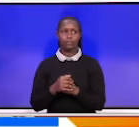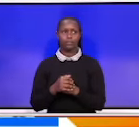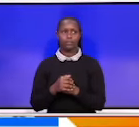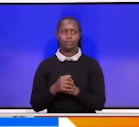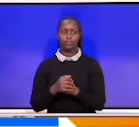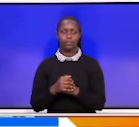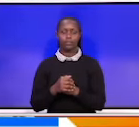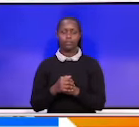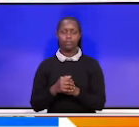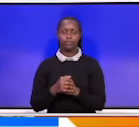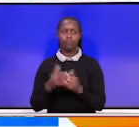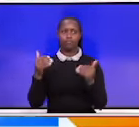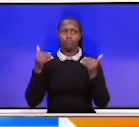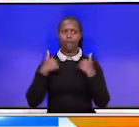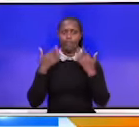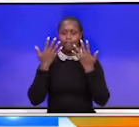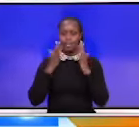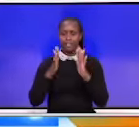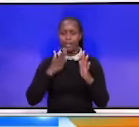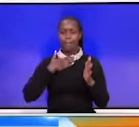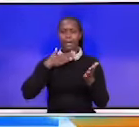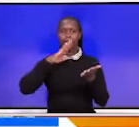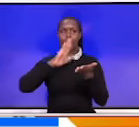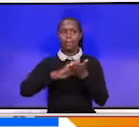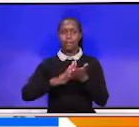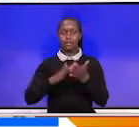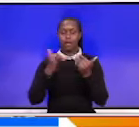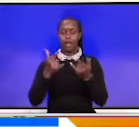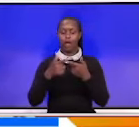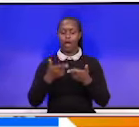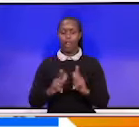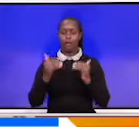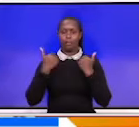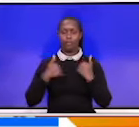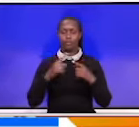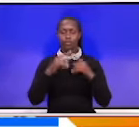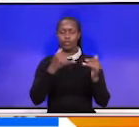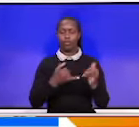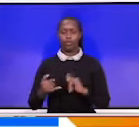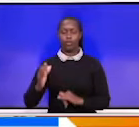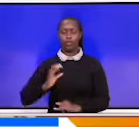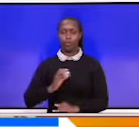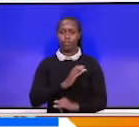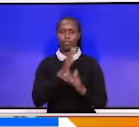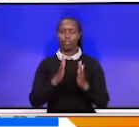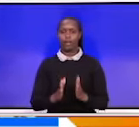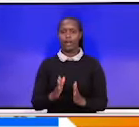Having finished my remarks, allow me to invite Commissioner Dr. Mary Gaturu, one of our